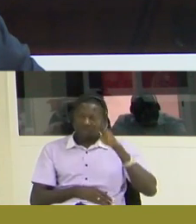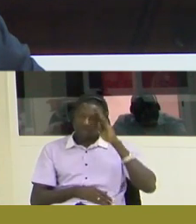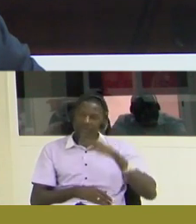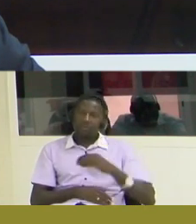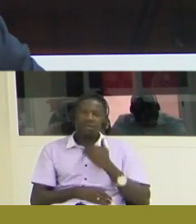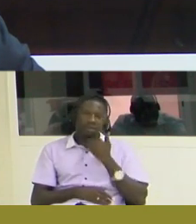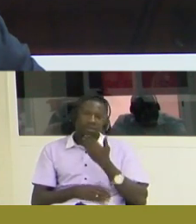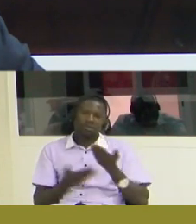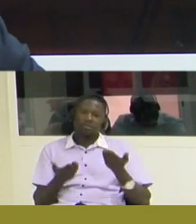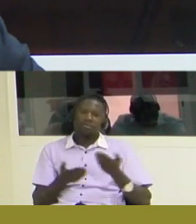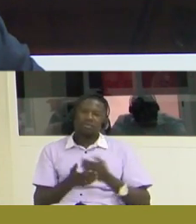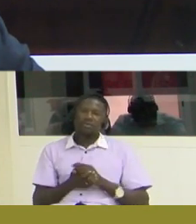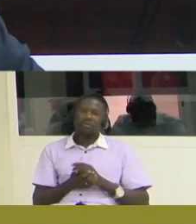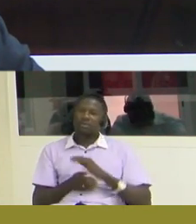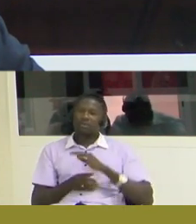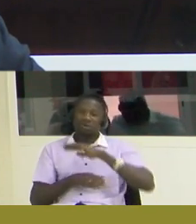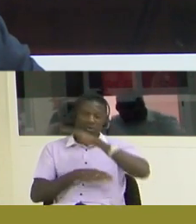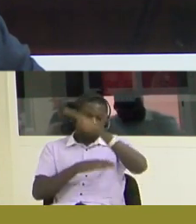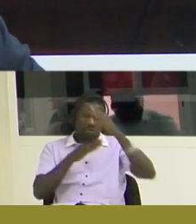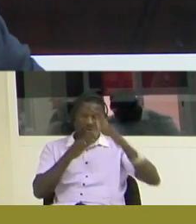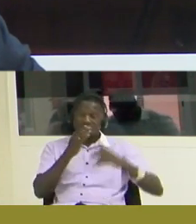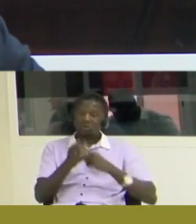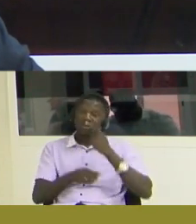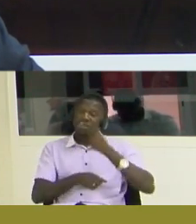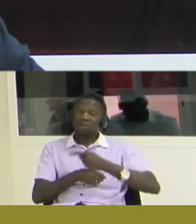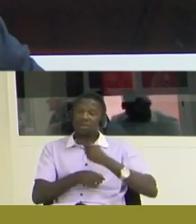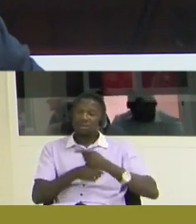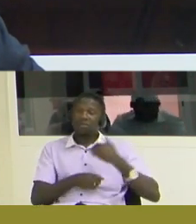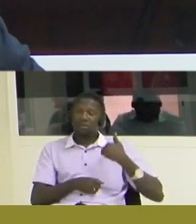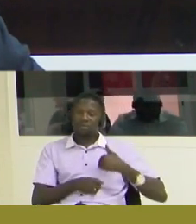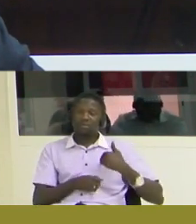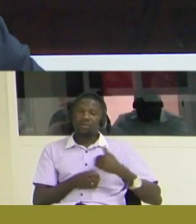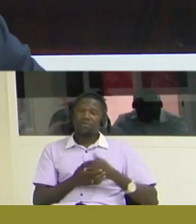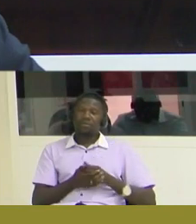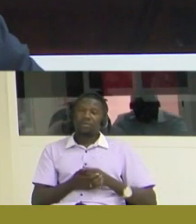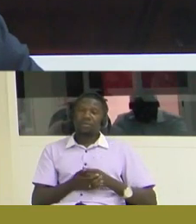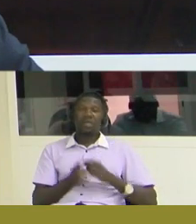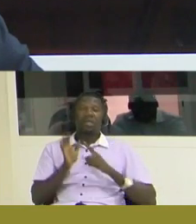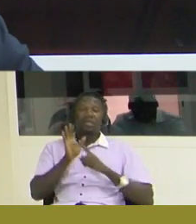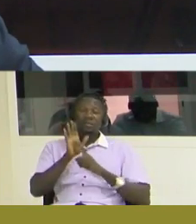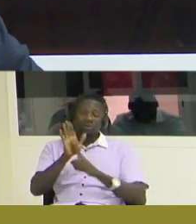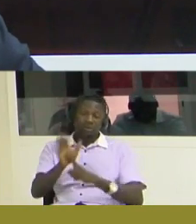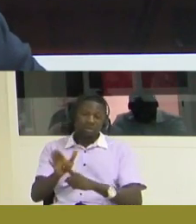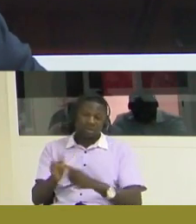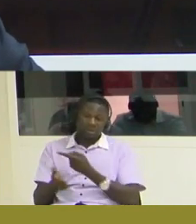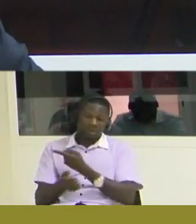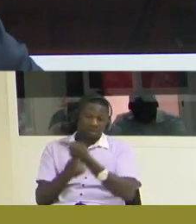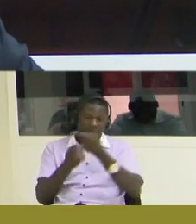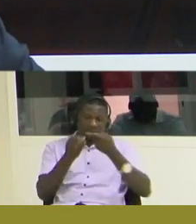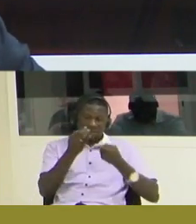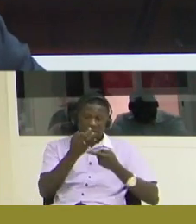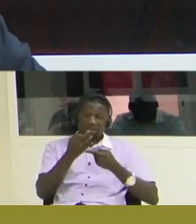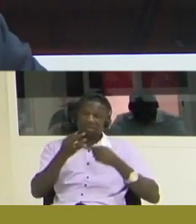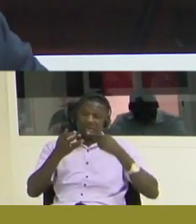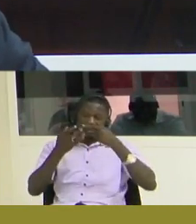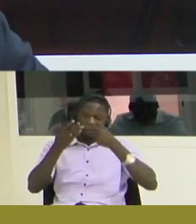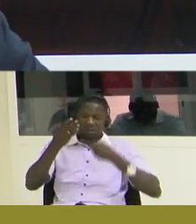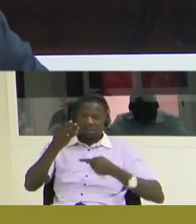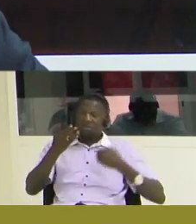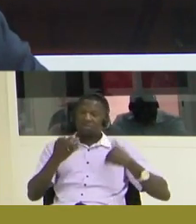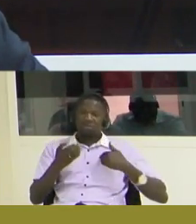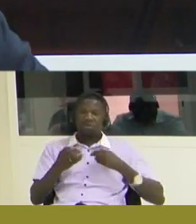Bank obey from the whole country to new normal unko it horizontal blue especially